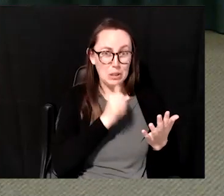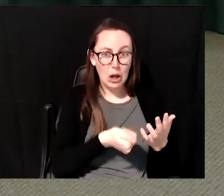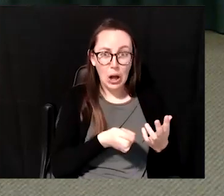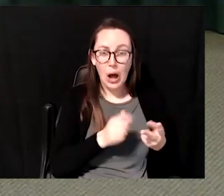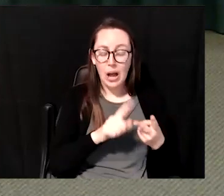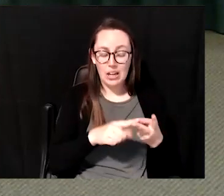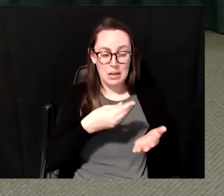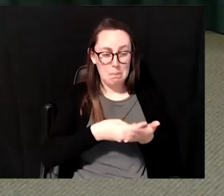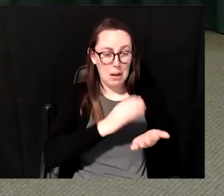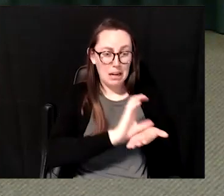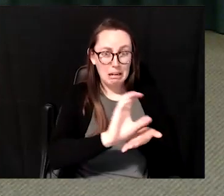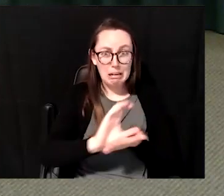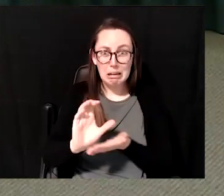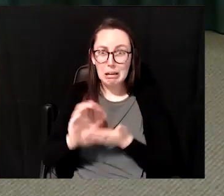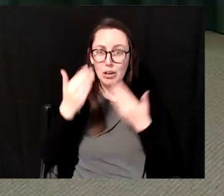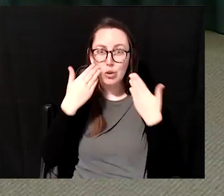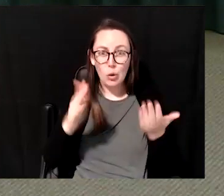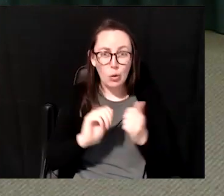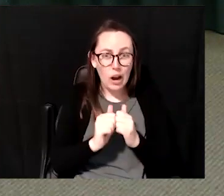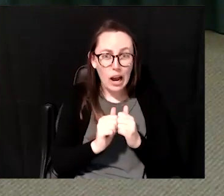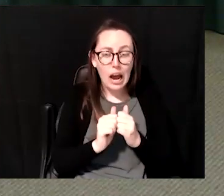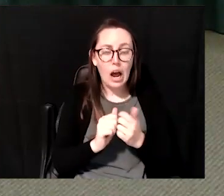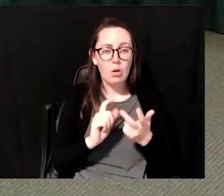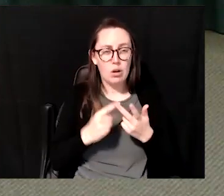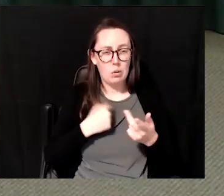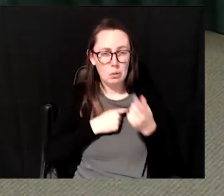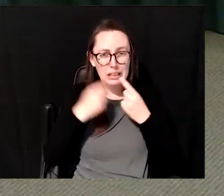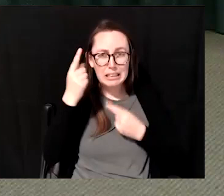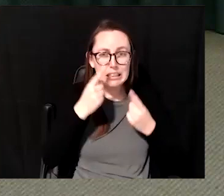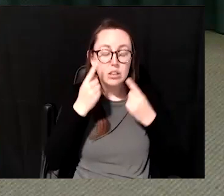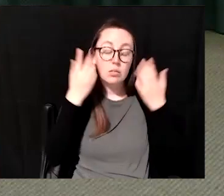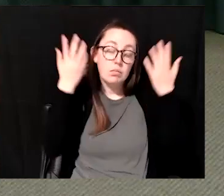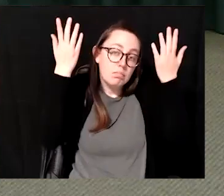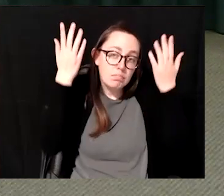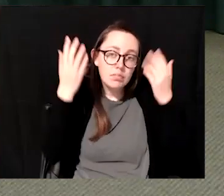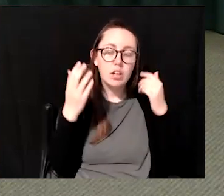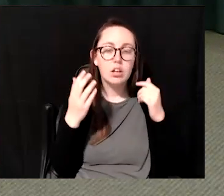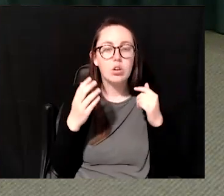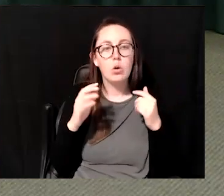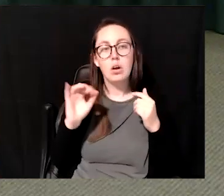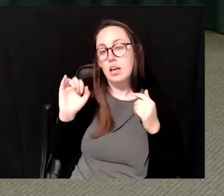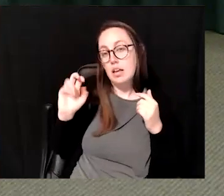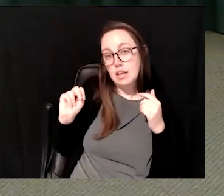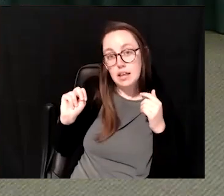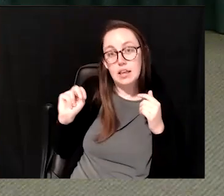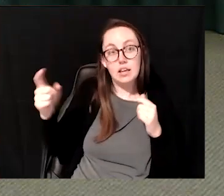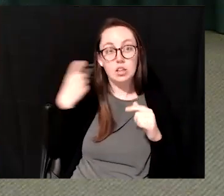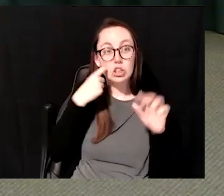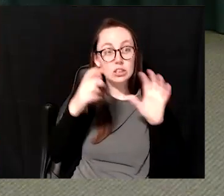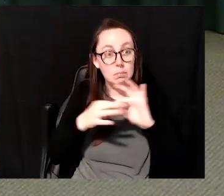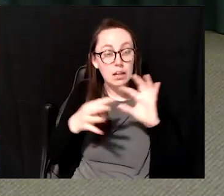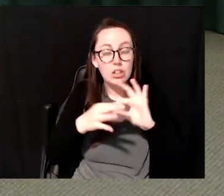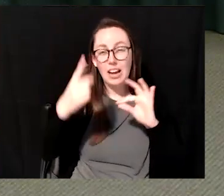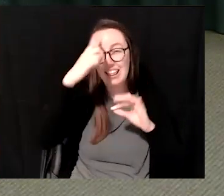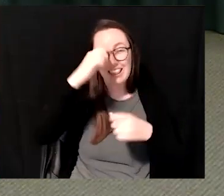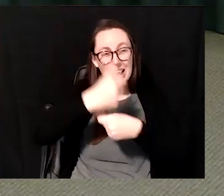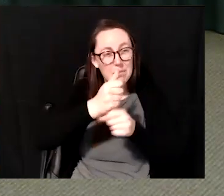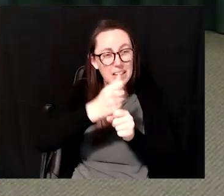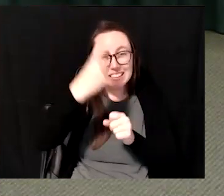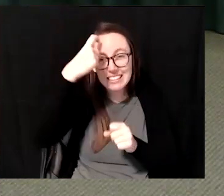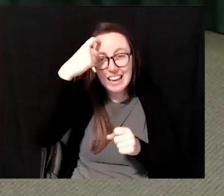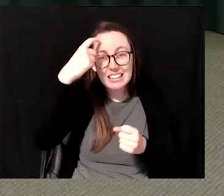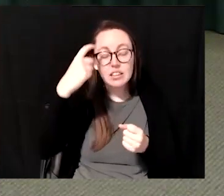so I especially what Ian just said tonight I think makes a lot of sense like if you do want to support what you voted unanimously to do back then